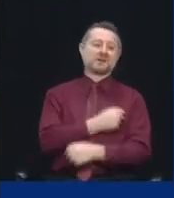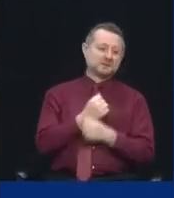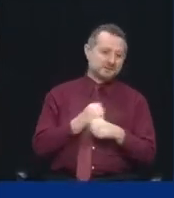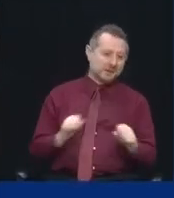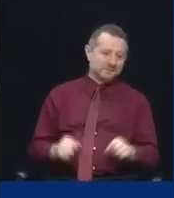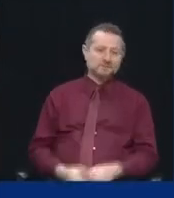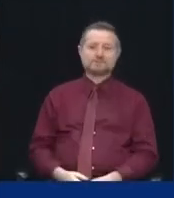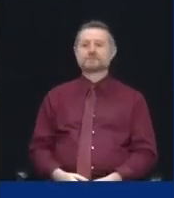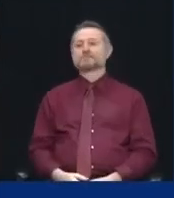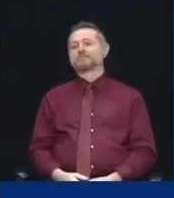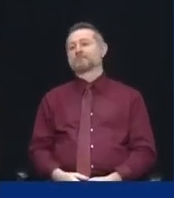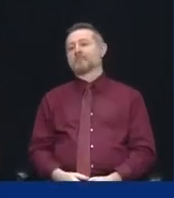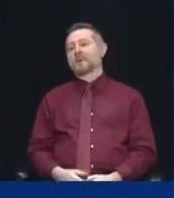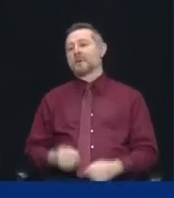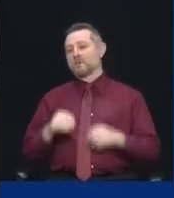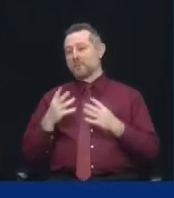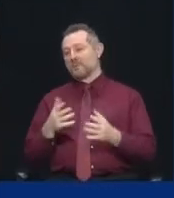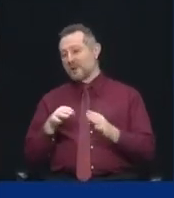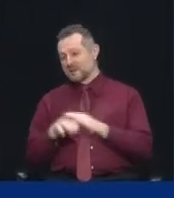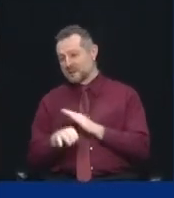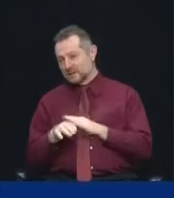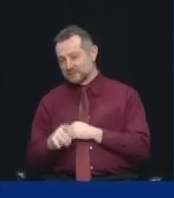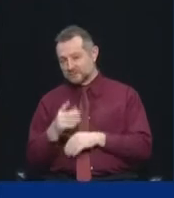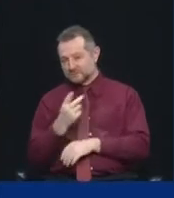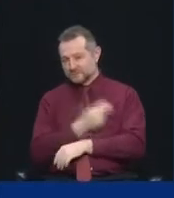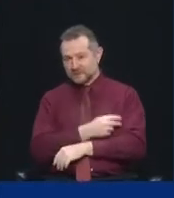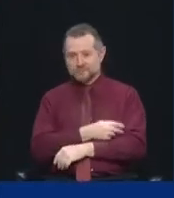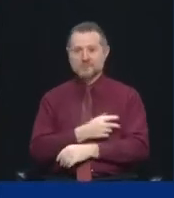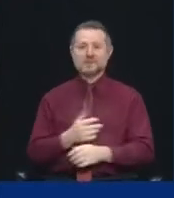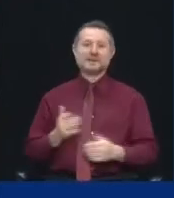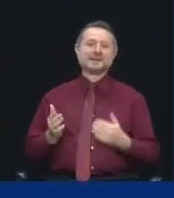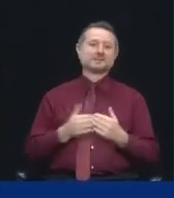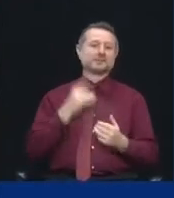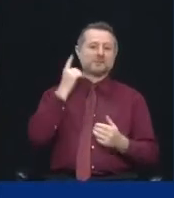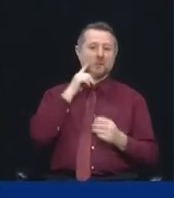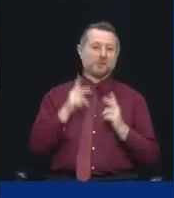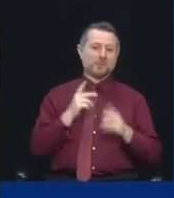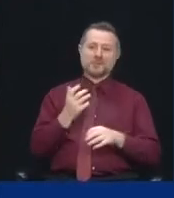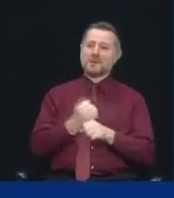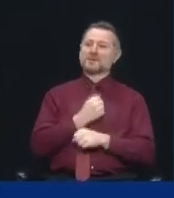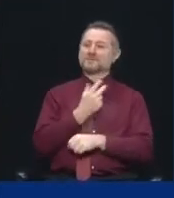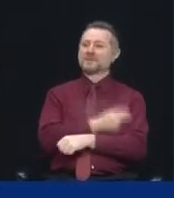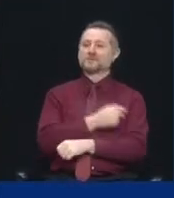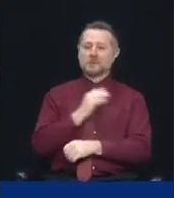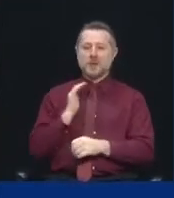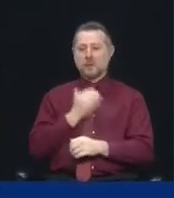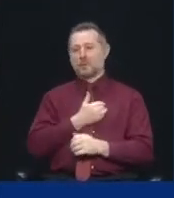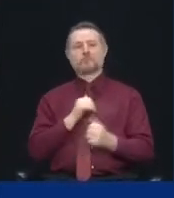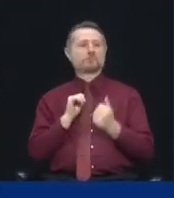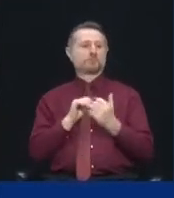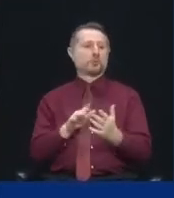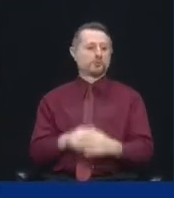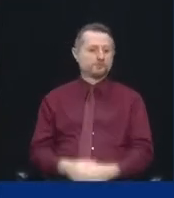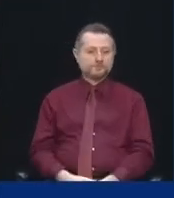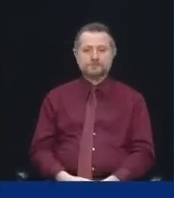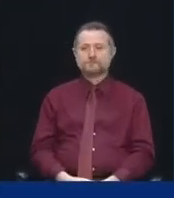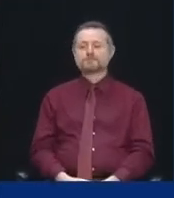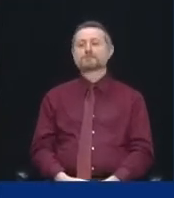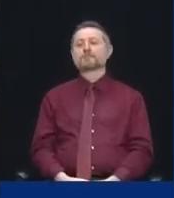and access to the vaccine. Make it easier, make it easier, make it easier. make people feel more